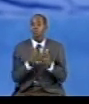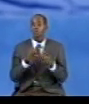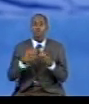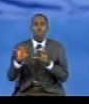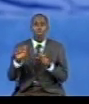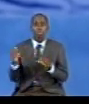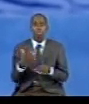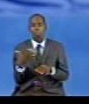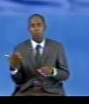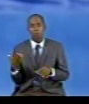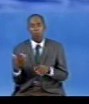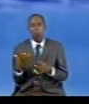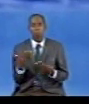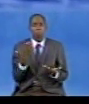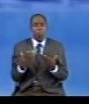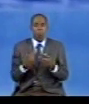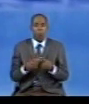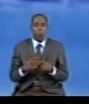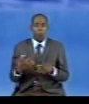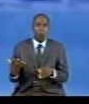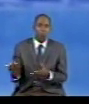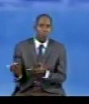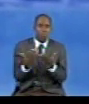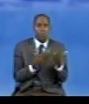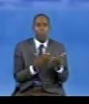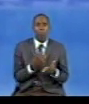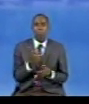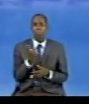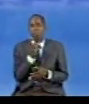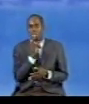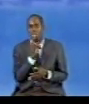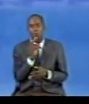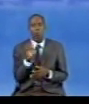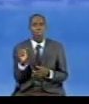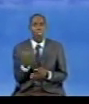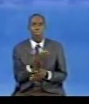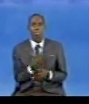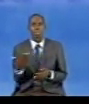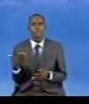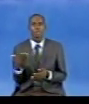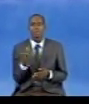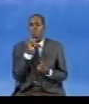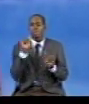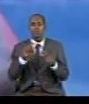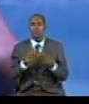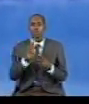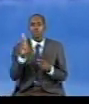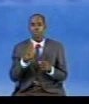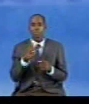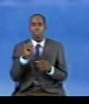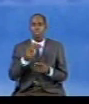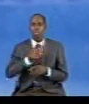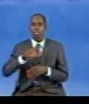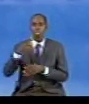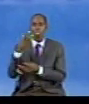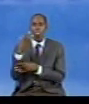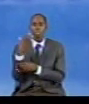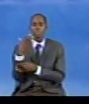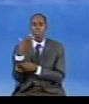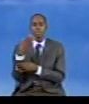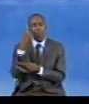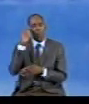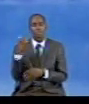water or a bag of pure water. I could not use it for anything, just the left-hand side